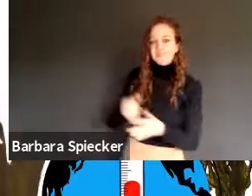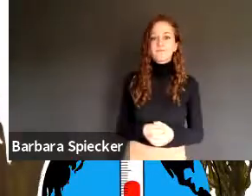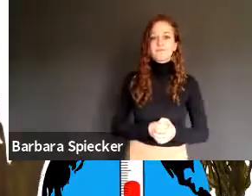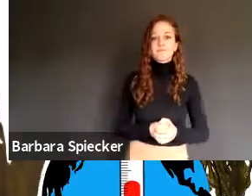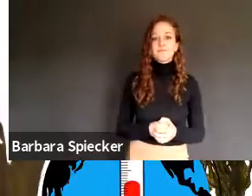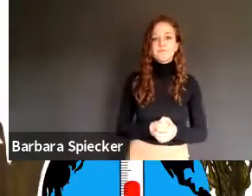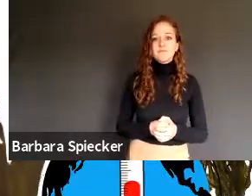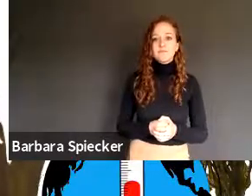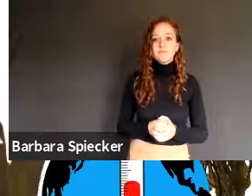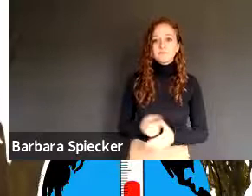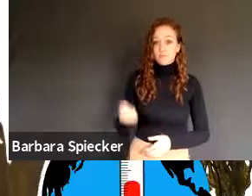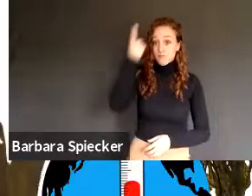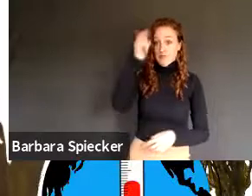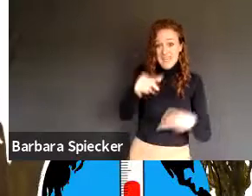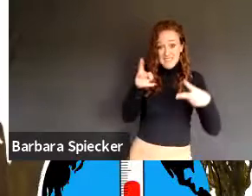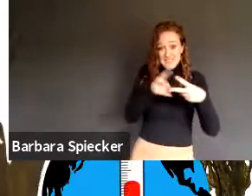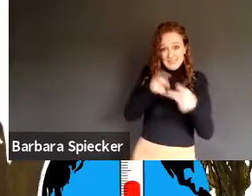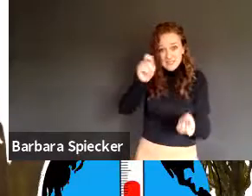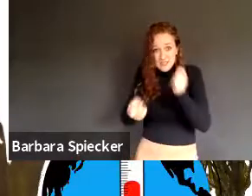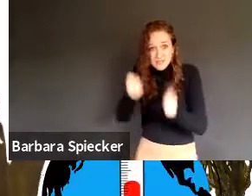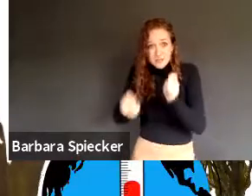temporal and spatial scales.